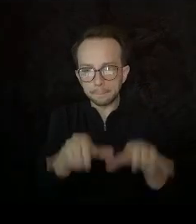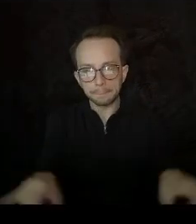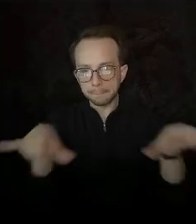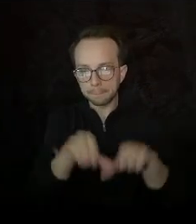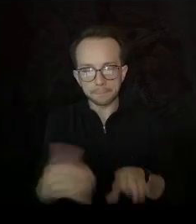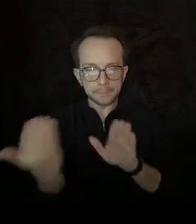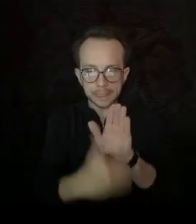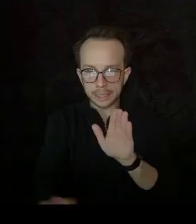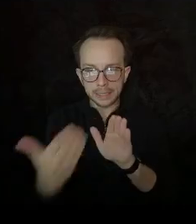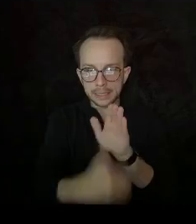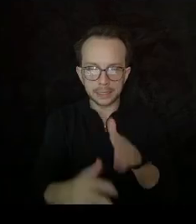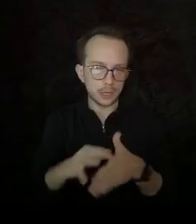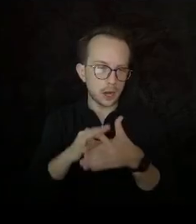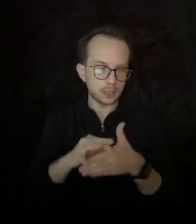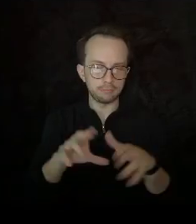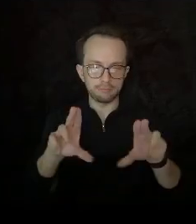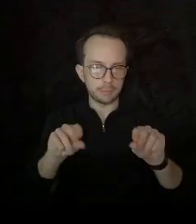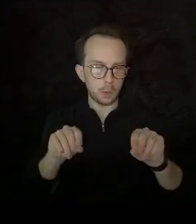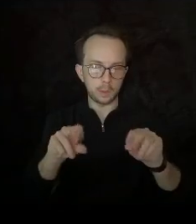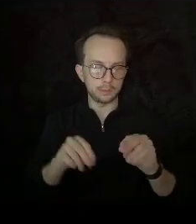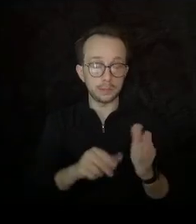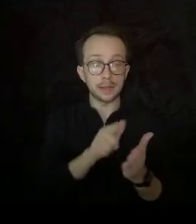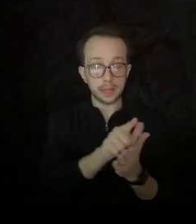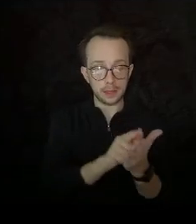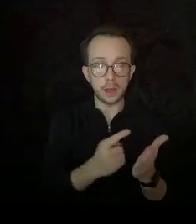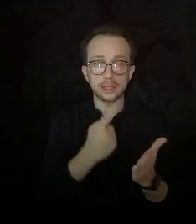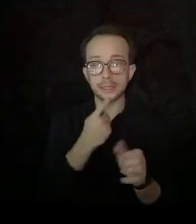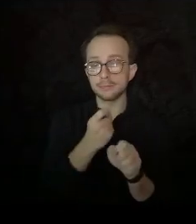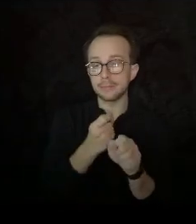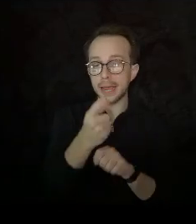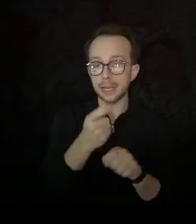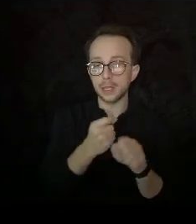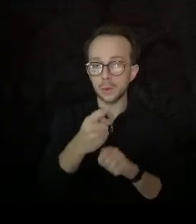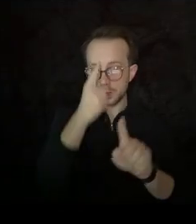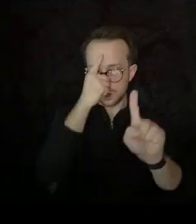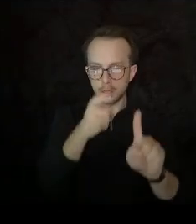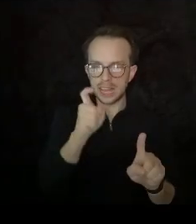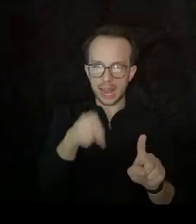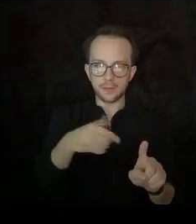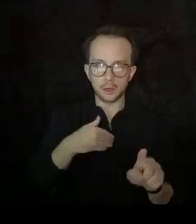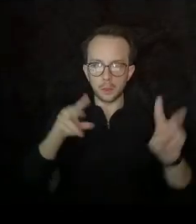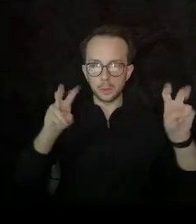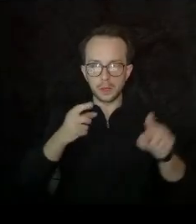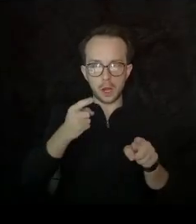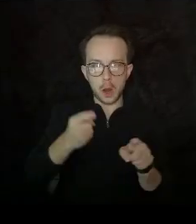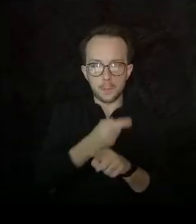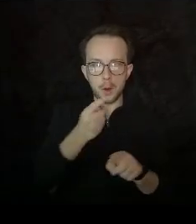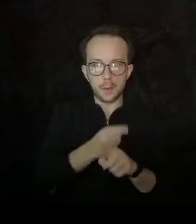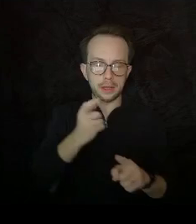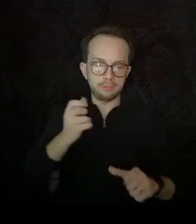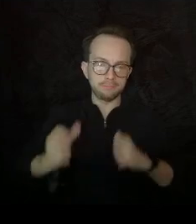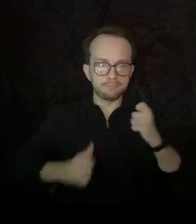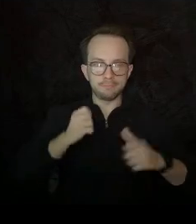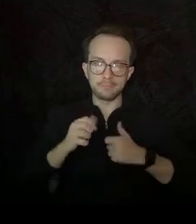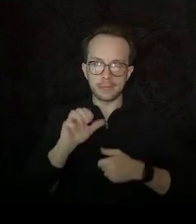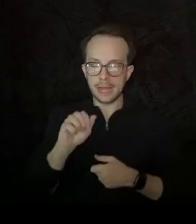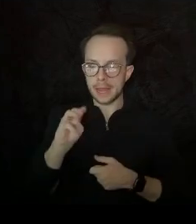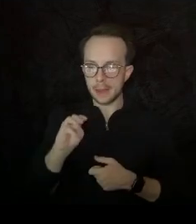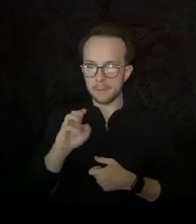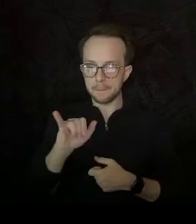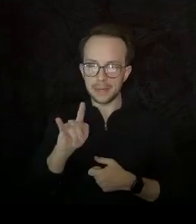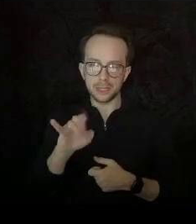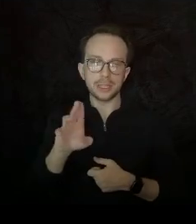The law says annual goals must be appropriately ambitious, which means they should be challenging but